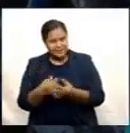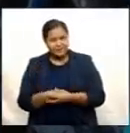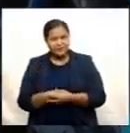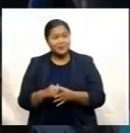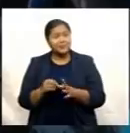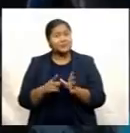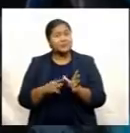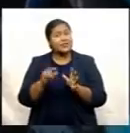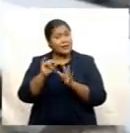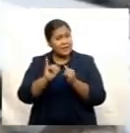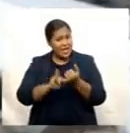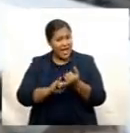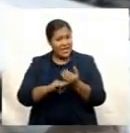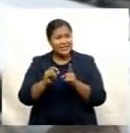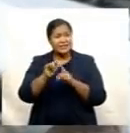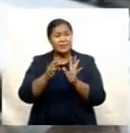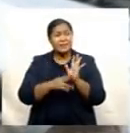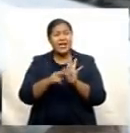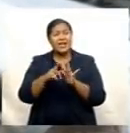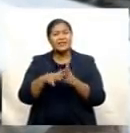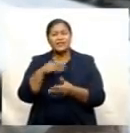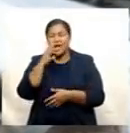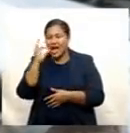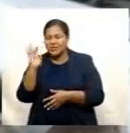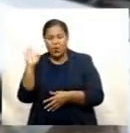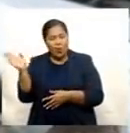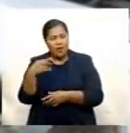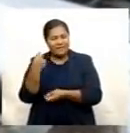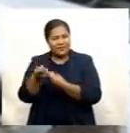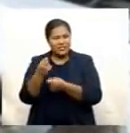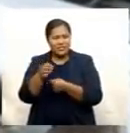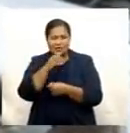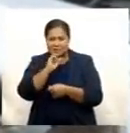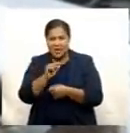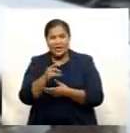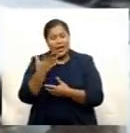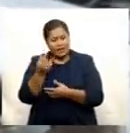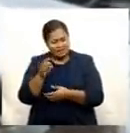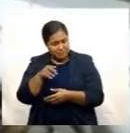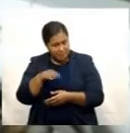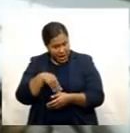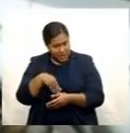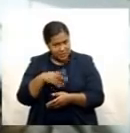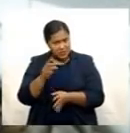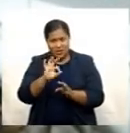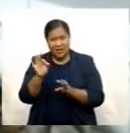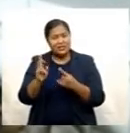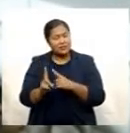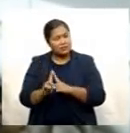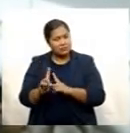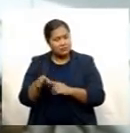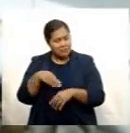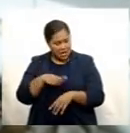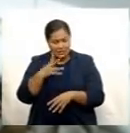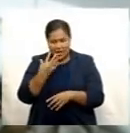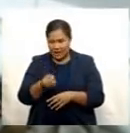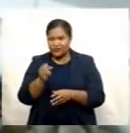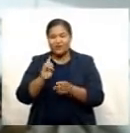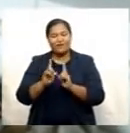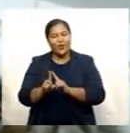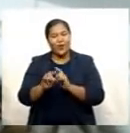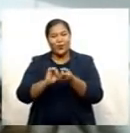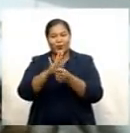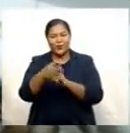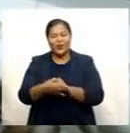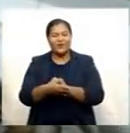Permanent Secretary Penny Mbalena-Mbuli is urging all fishermen with or without a pass to adhere to COVID protocols. Fishing